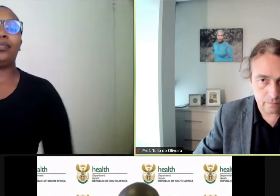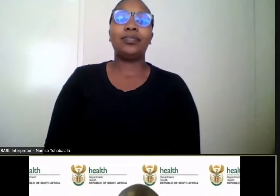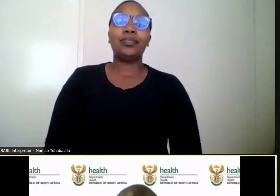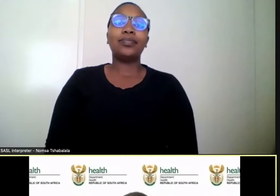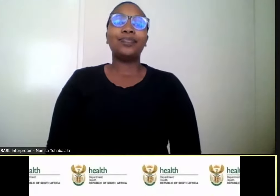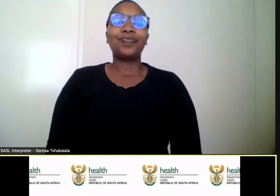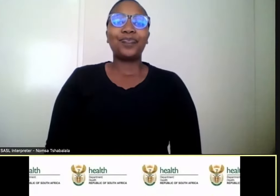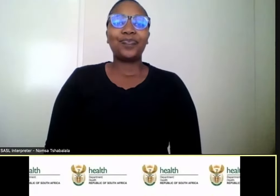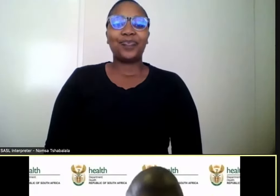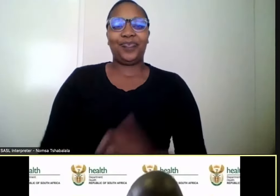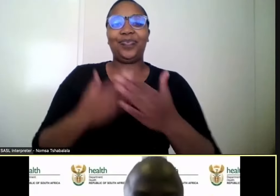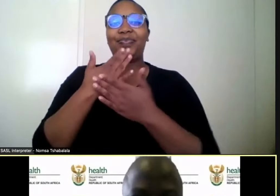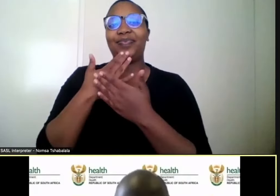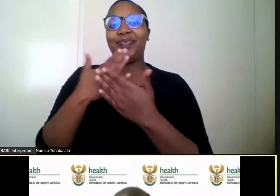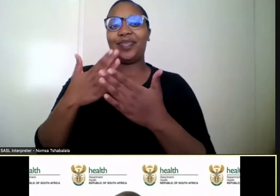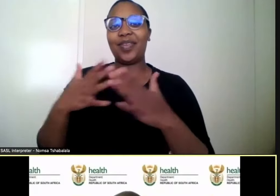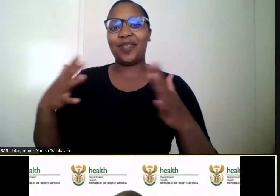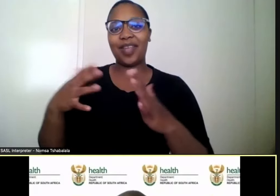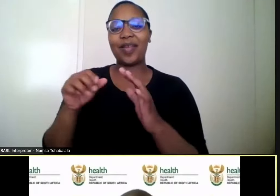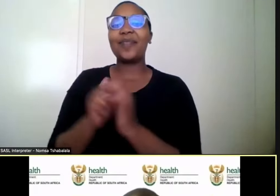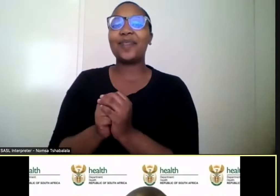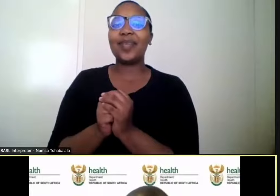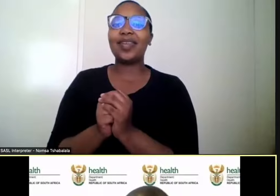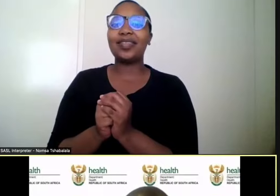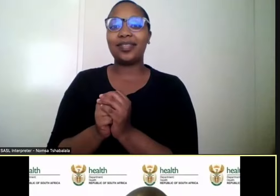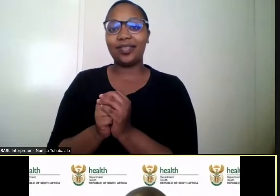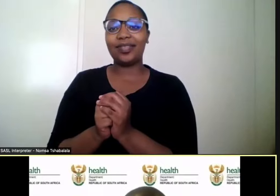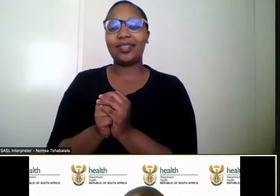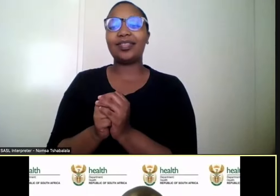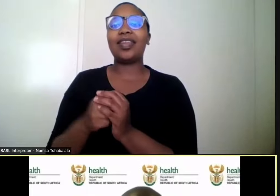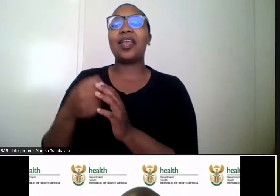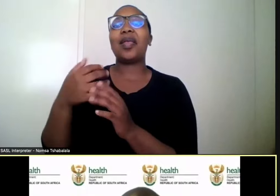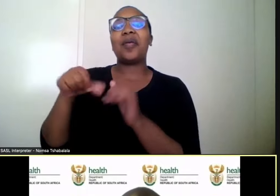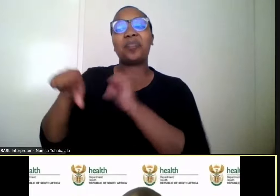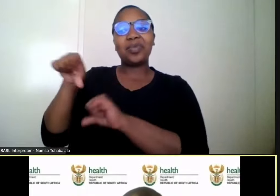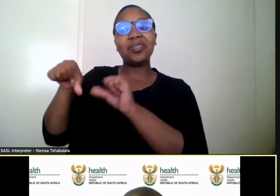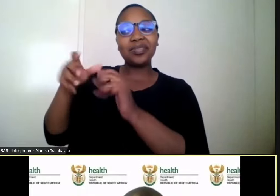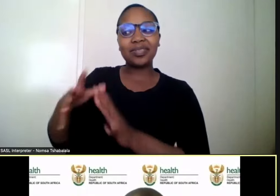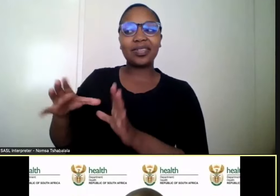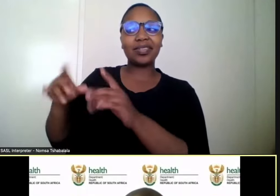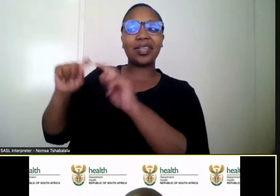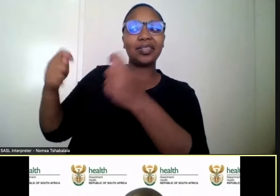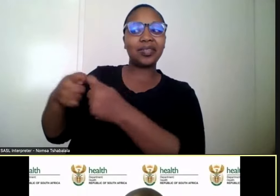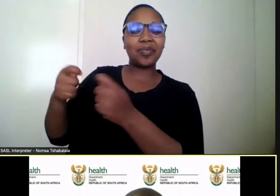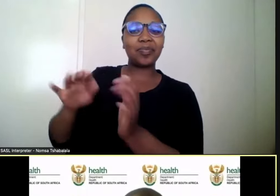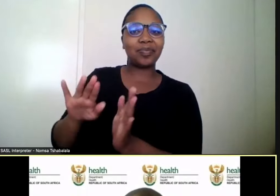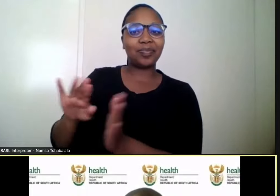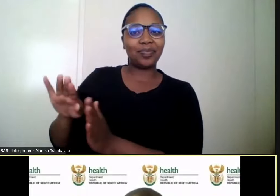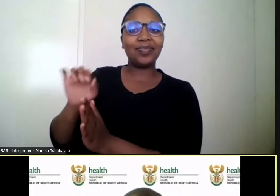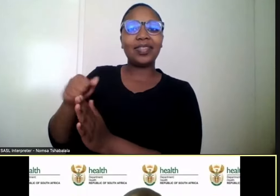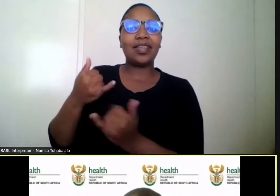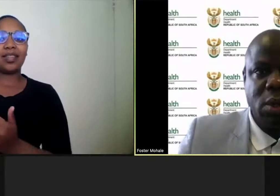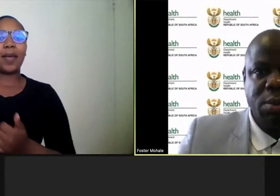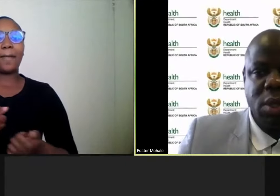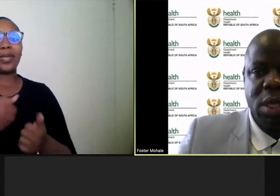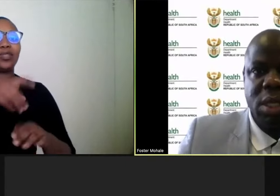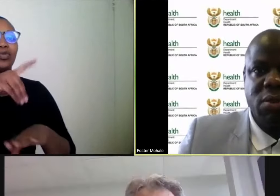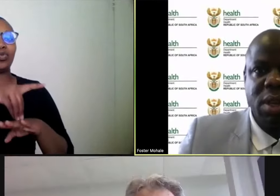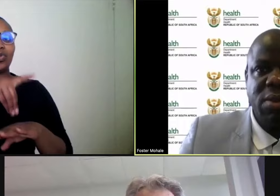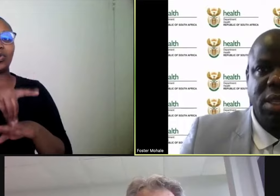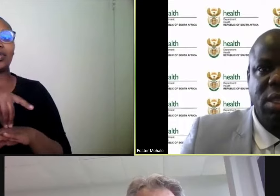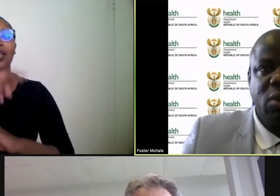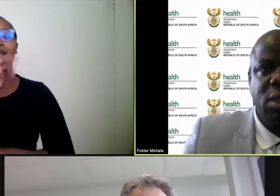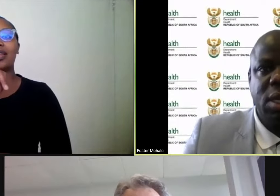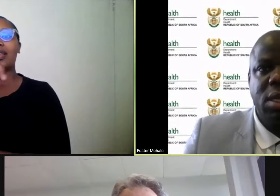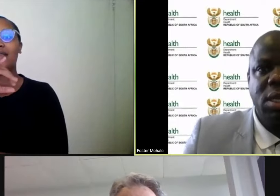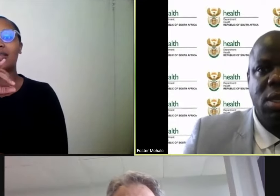Thanks very much, Prof. Tulio and other colleagues. I'm now going to hand over to Dr. Nicholas Cripps to make the contributions as far